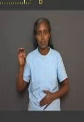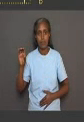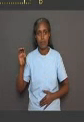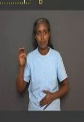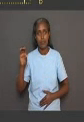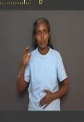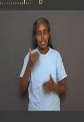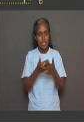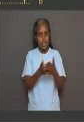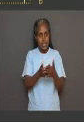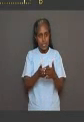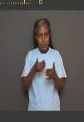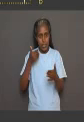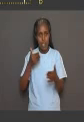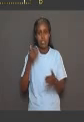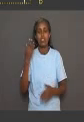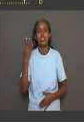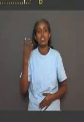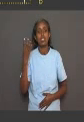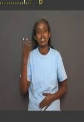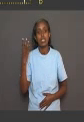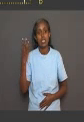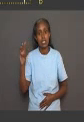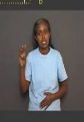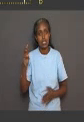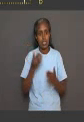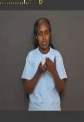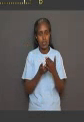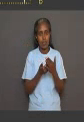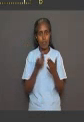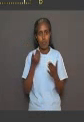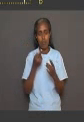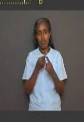by subtracting 60 from 90.